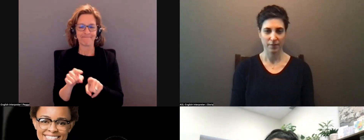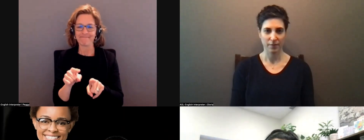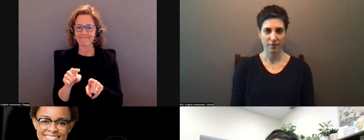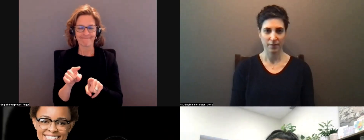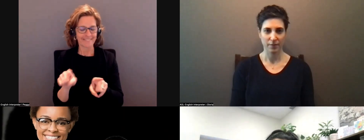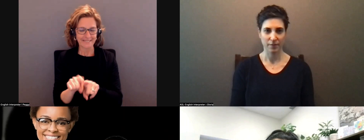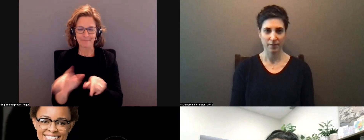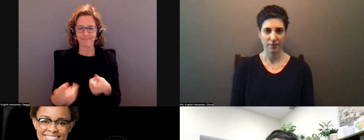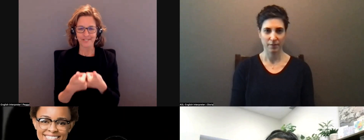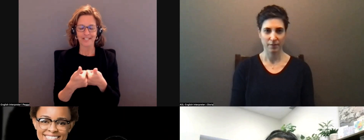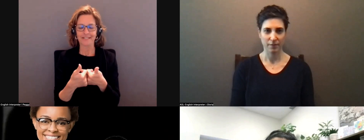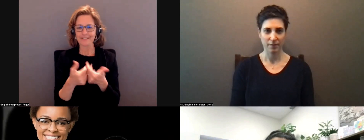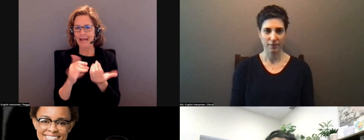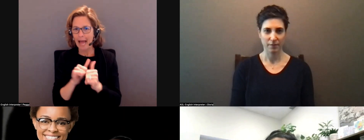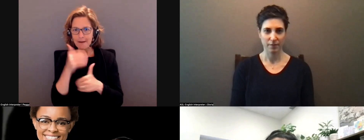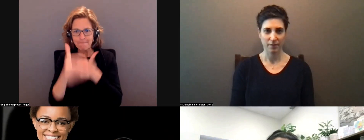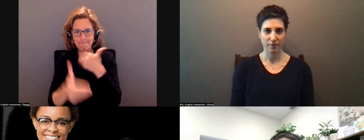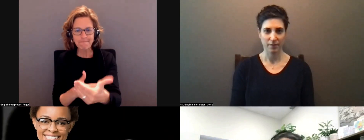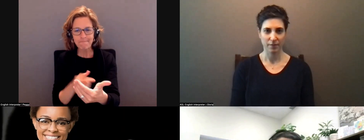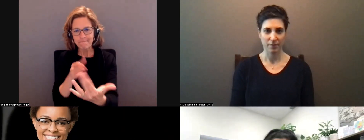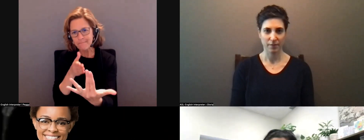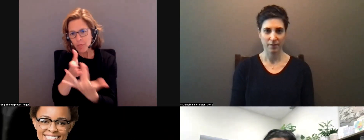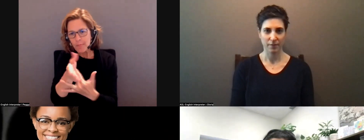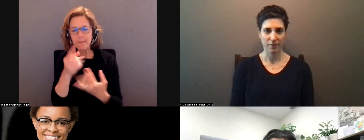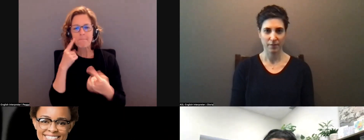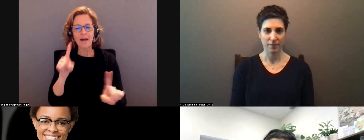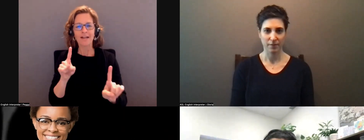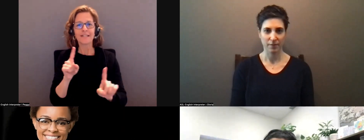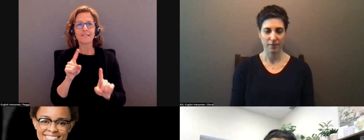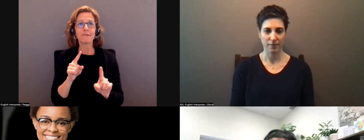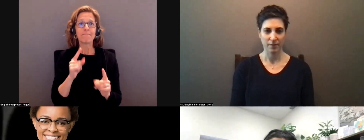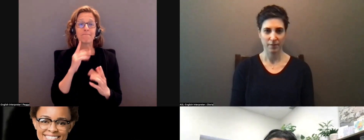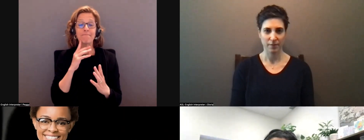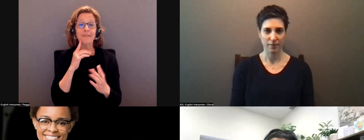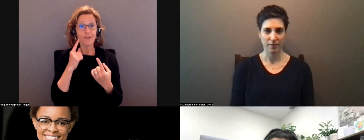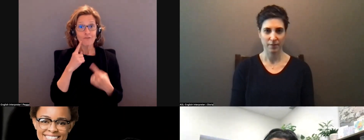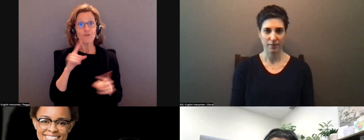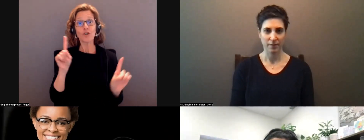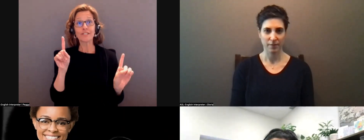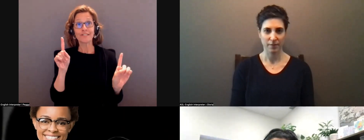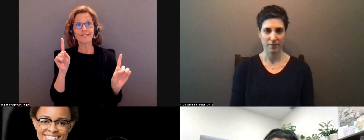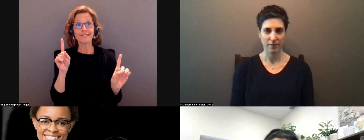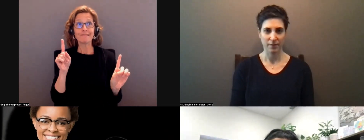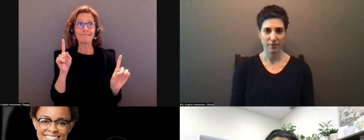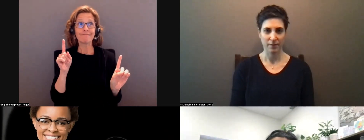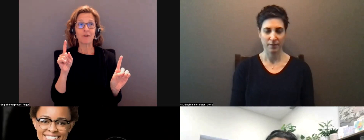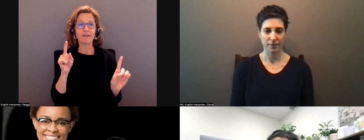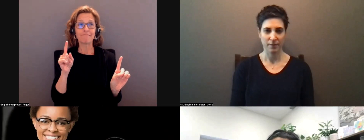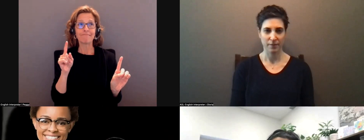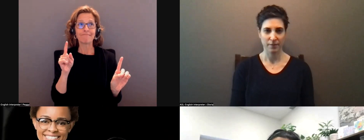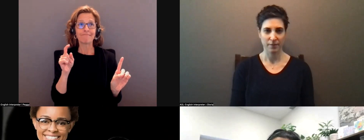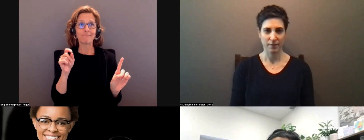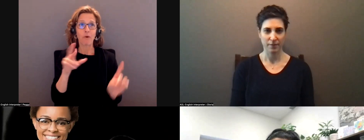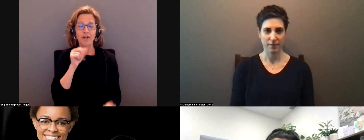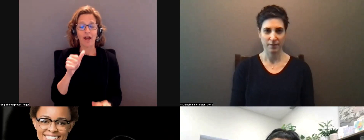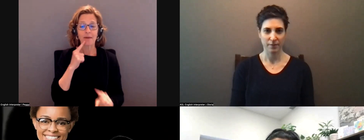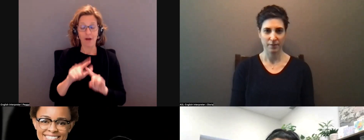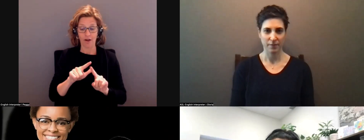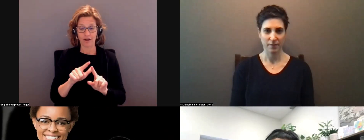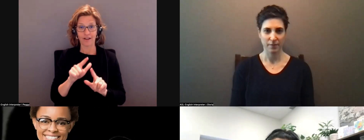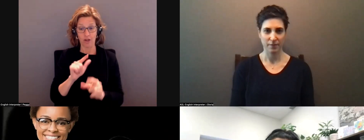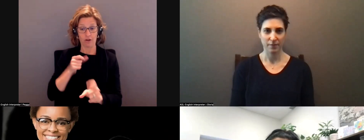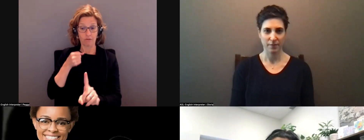shared. And fortunately, or however you want to look at it, when the pandemic did hit, we were at the end of our